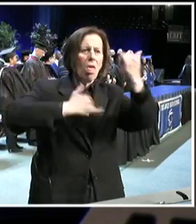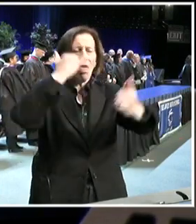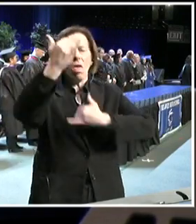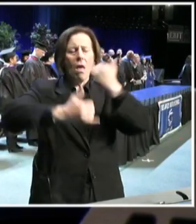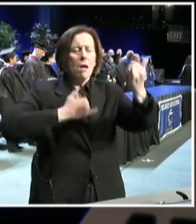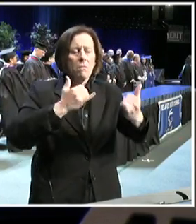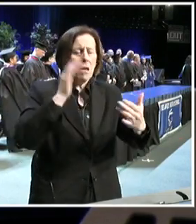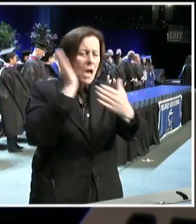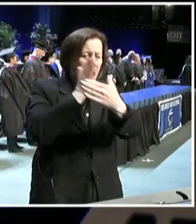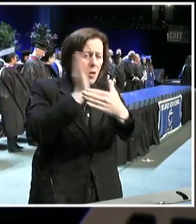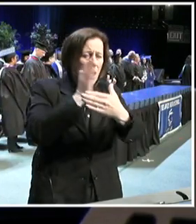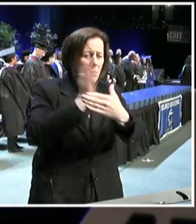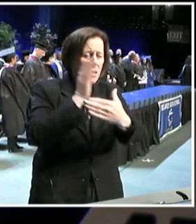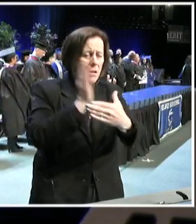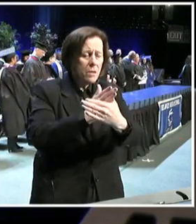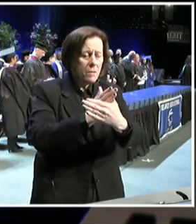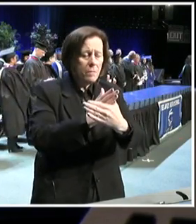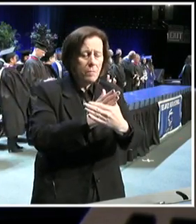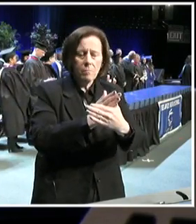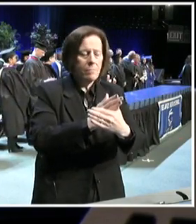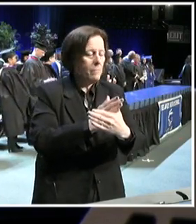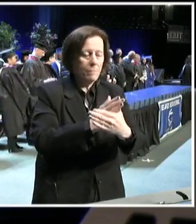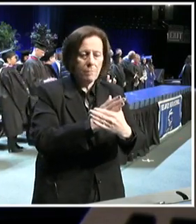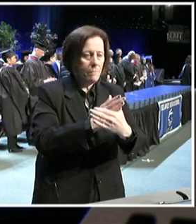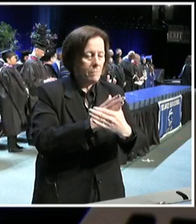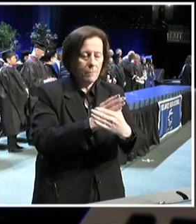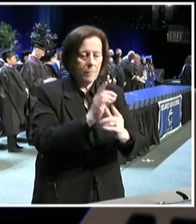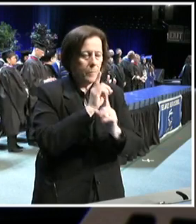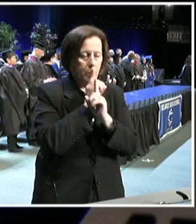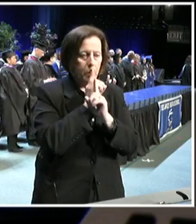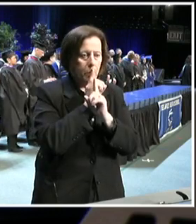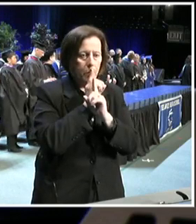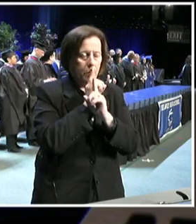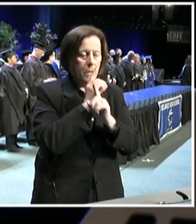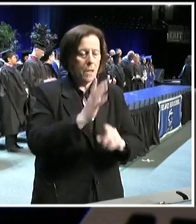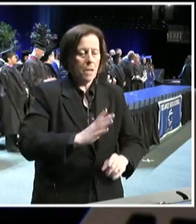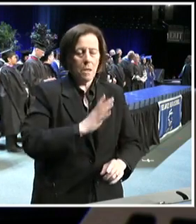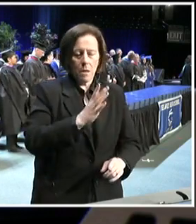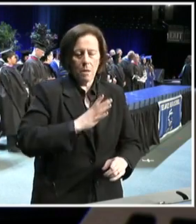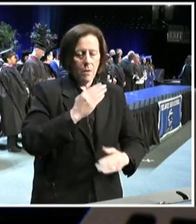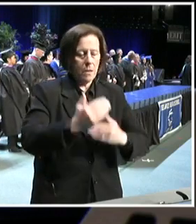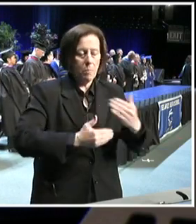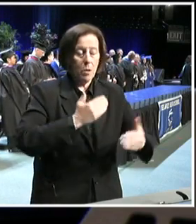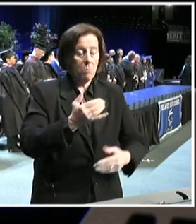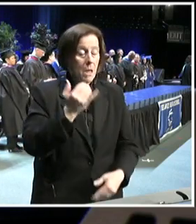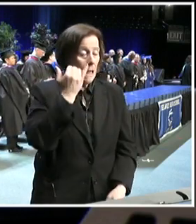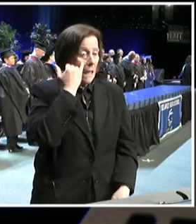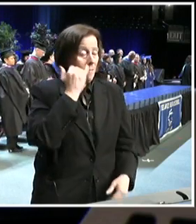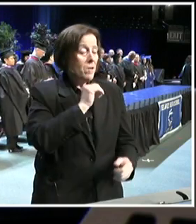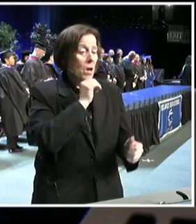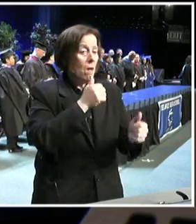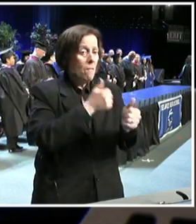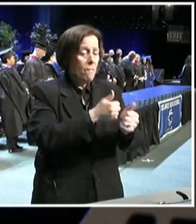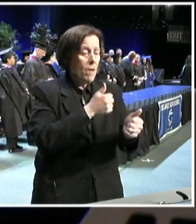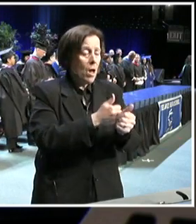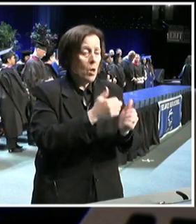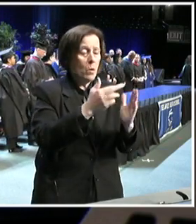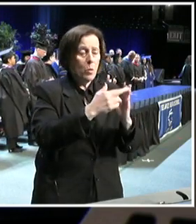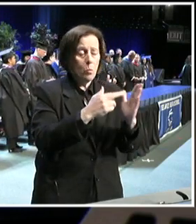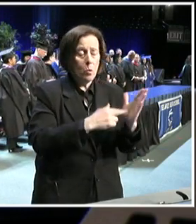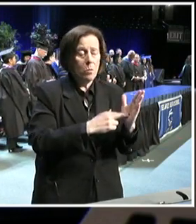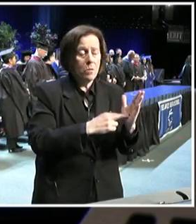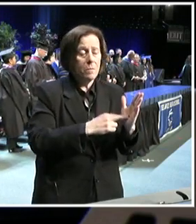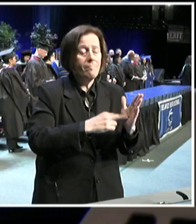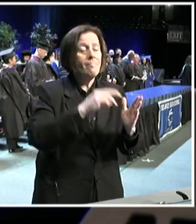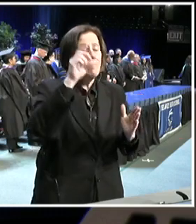or interruptions of this dignified ceremony. Anyone not fulfilling this request will be escorted from